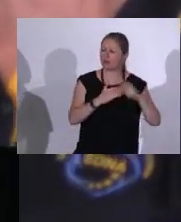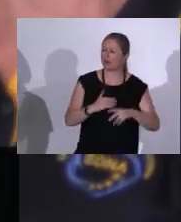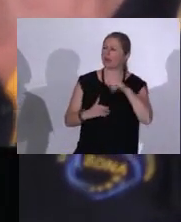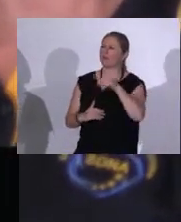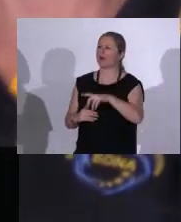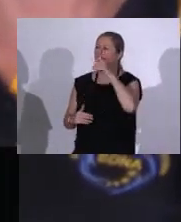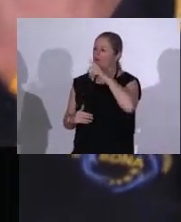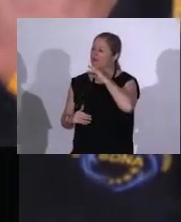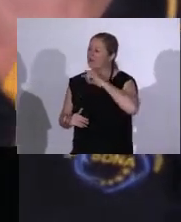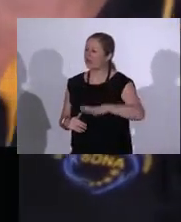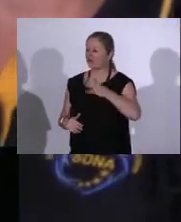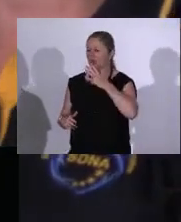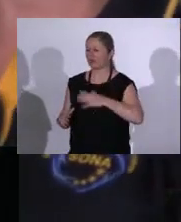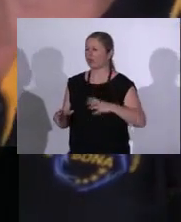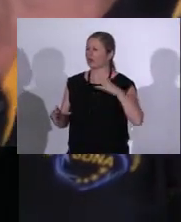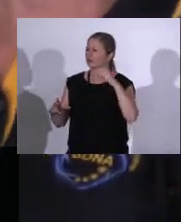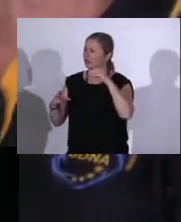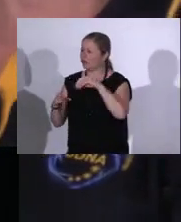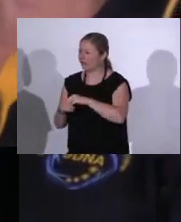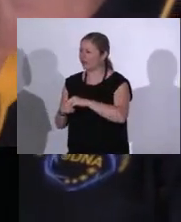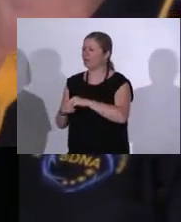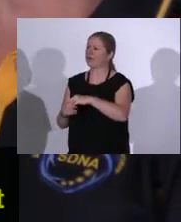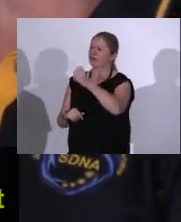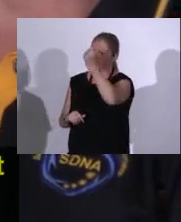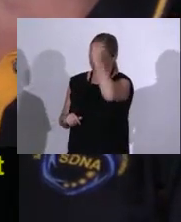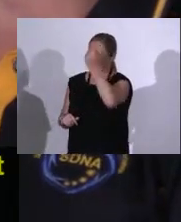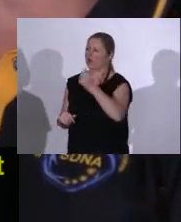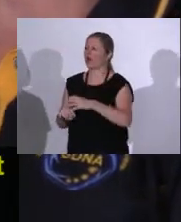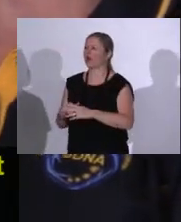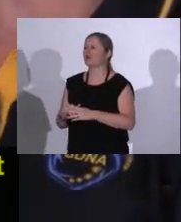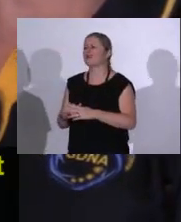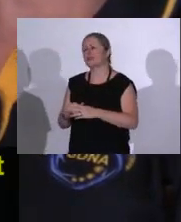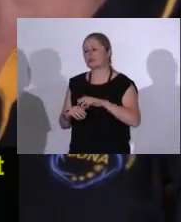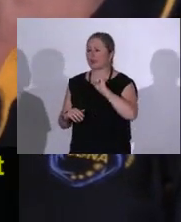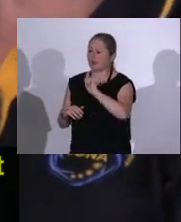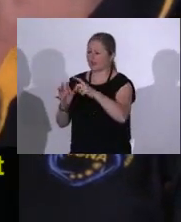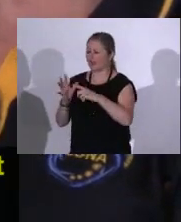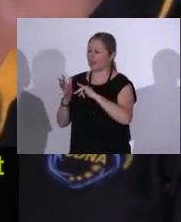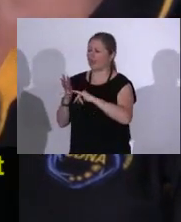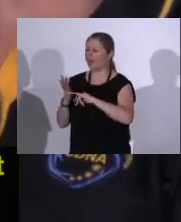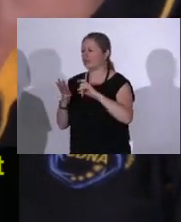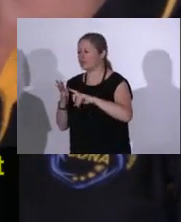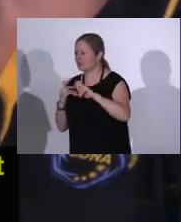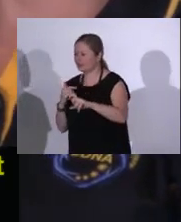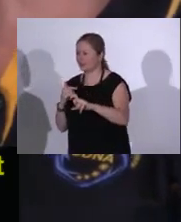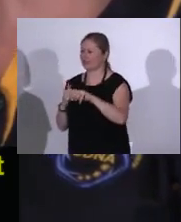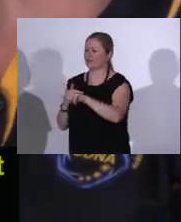to take part in a football program. So working with Future Football, they're an association that passionately believe, as we do,